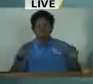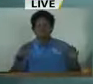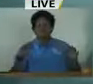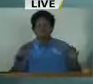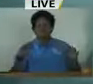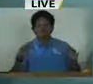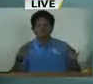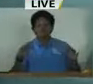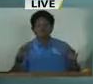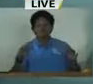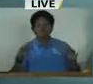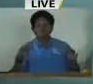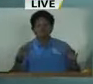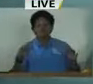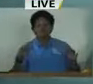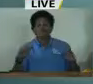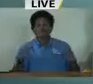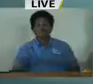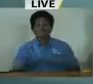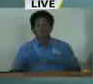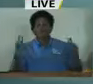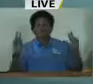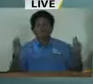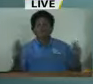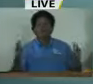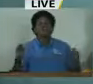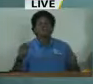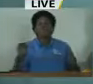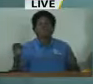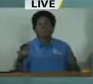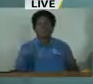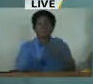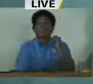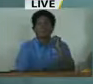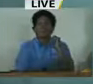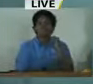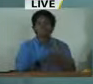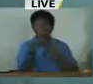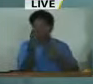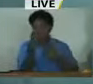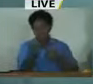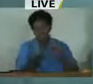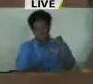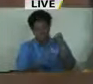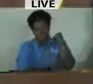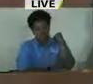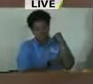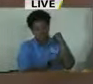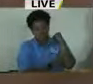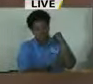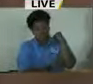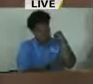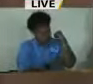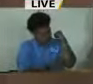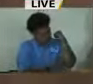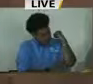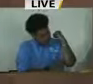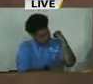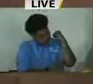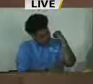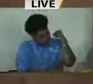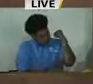domain, there are matters of national interest, right? That is in